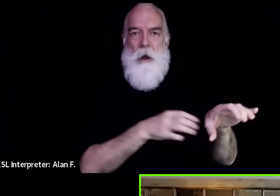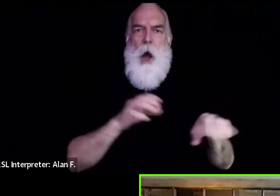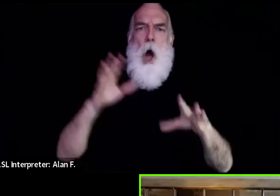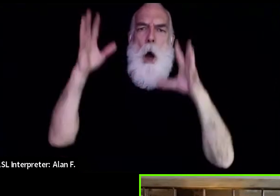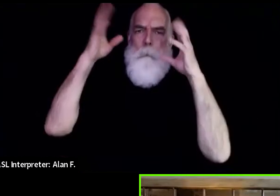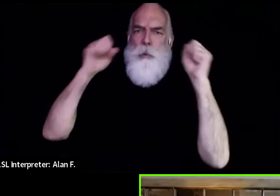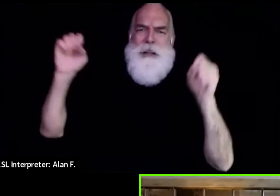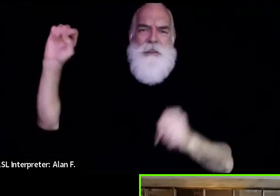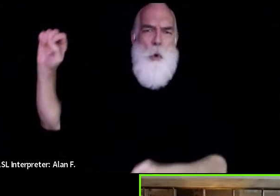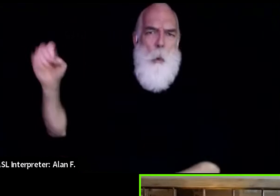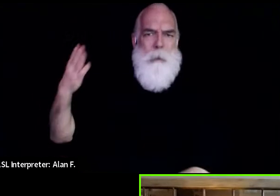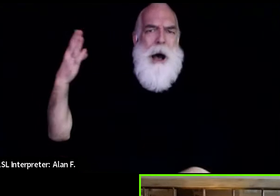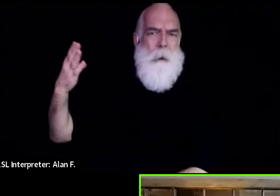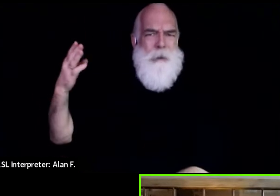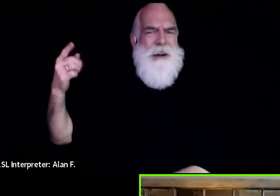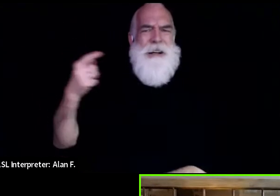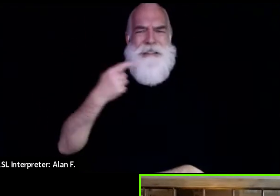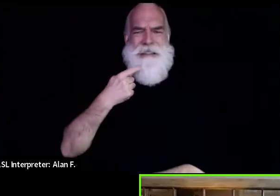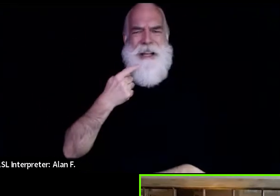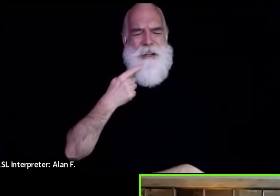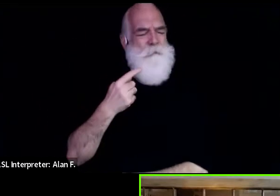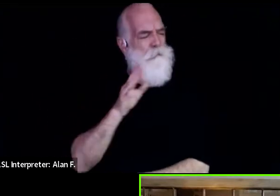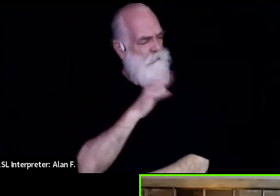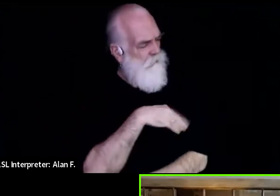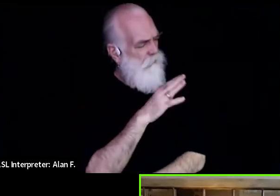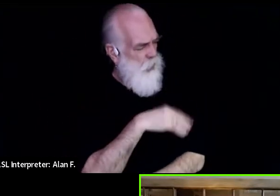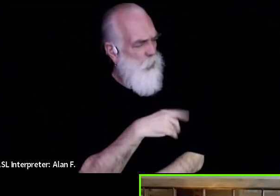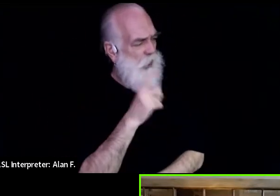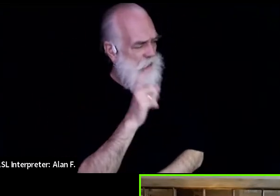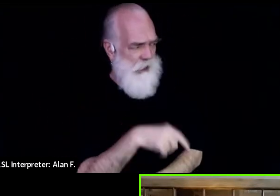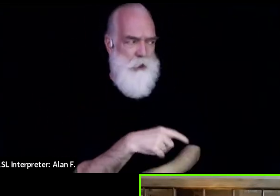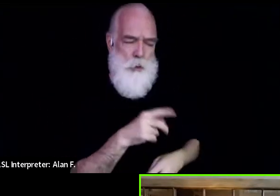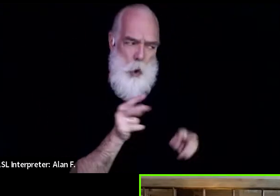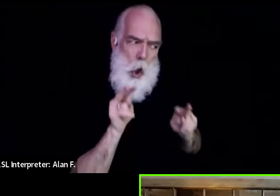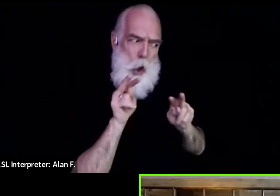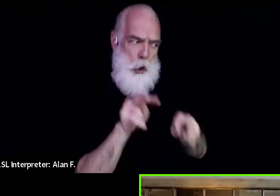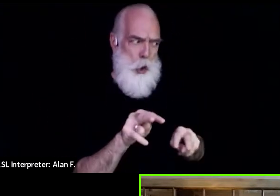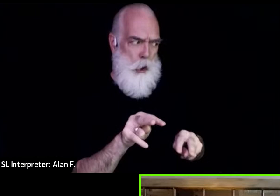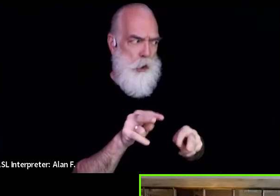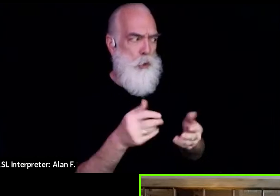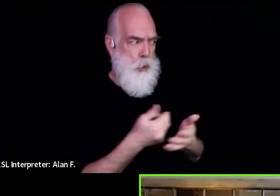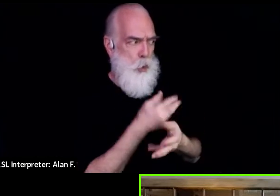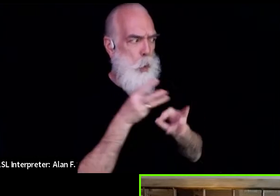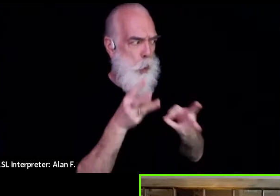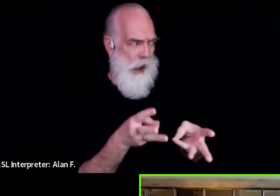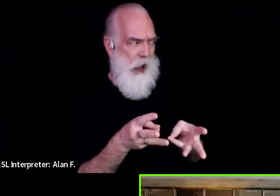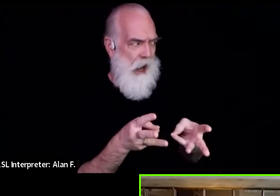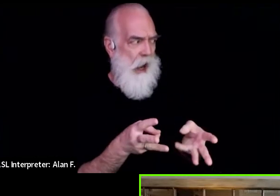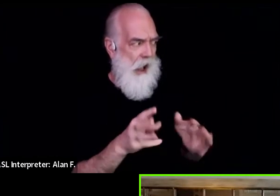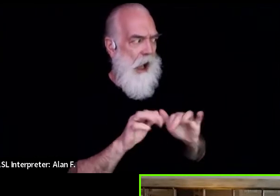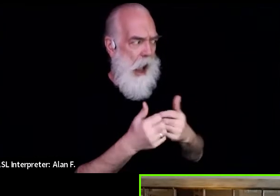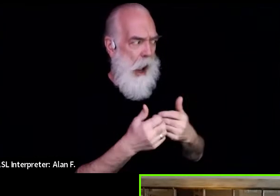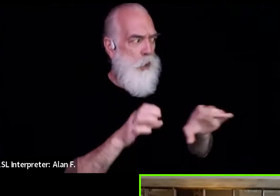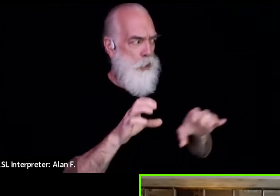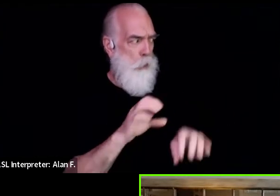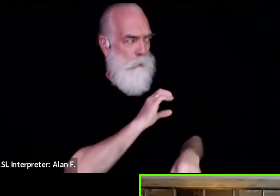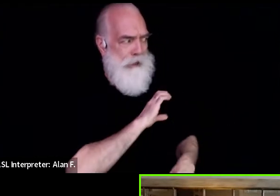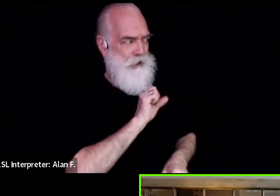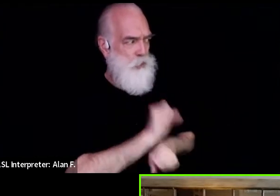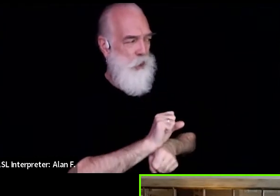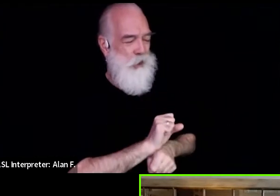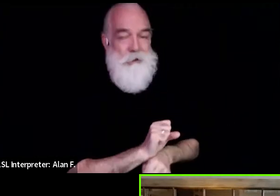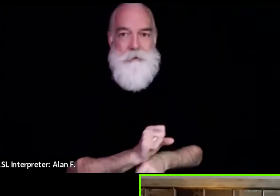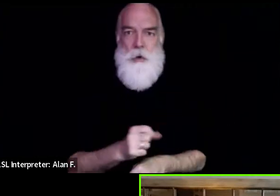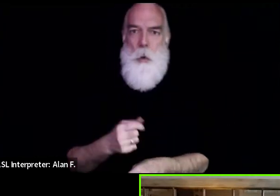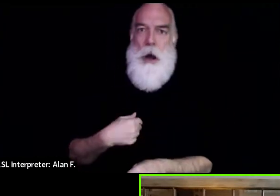policing policies, a fresh look, and we had convened this council. And what the wake-up call for me was, we didn't have the benefit